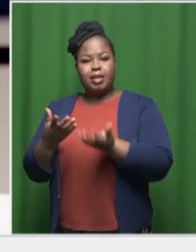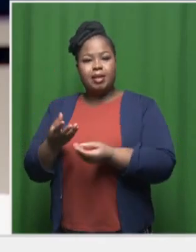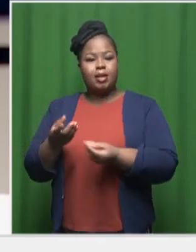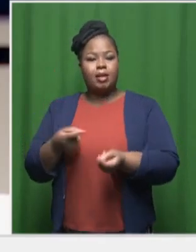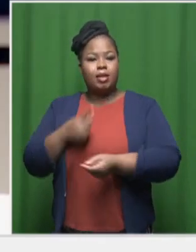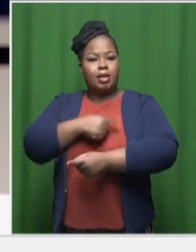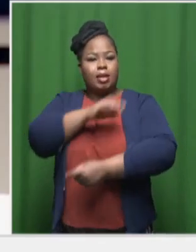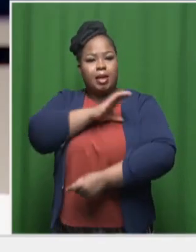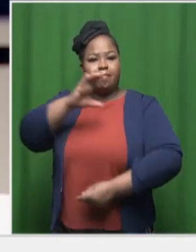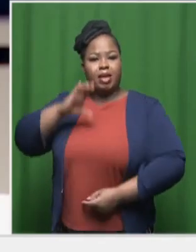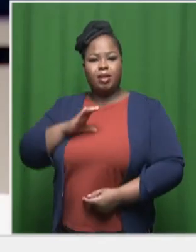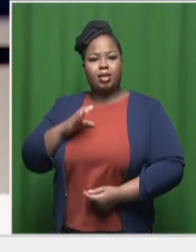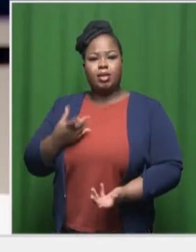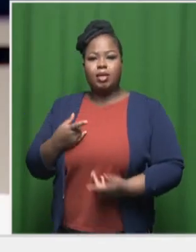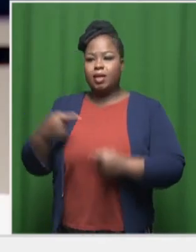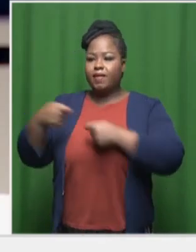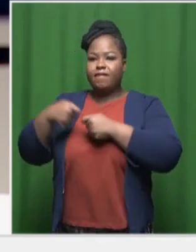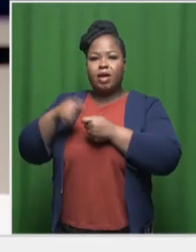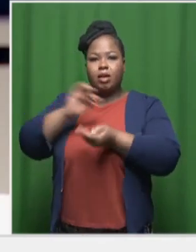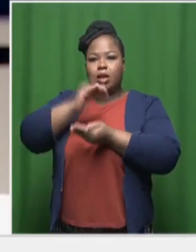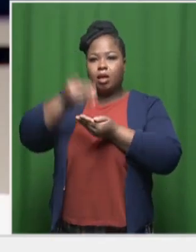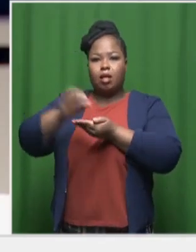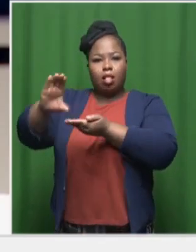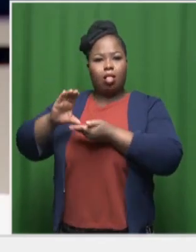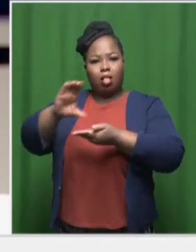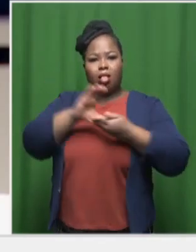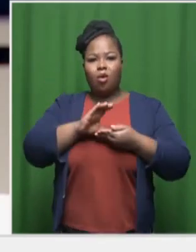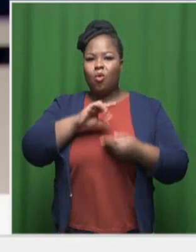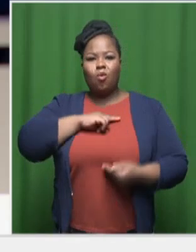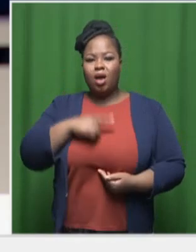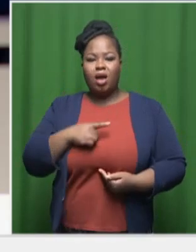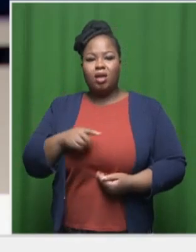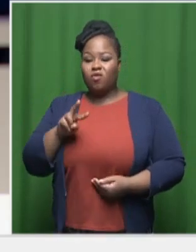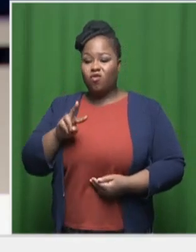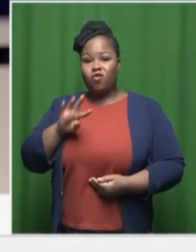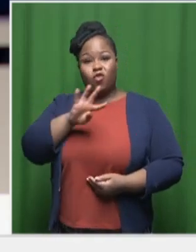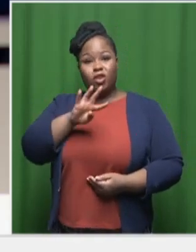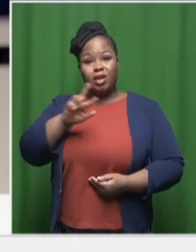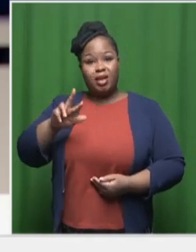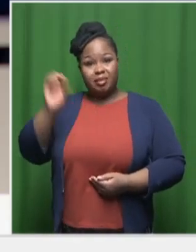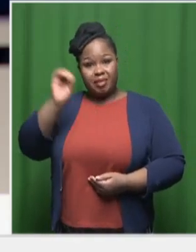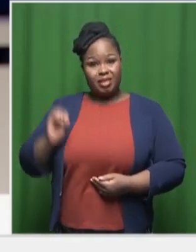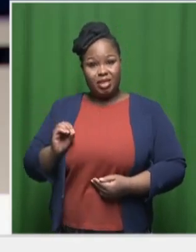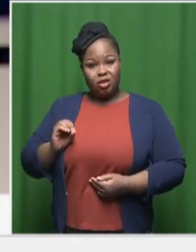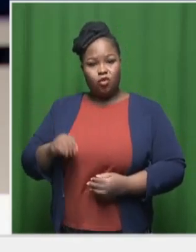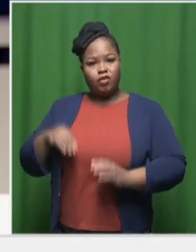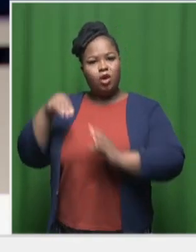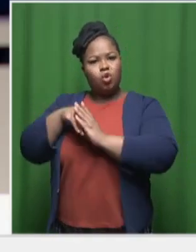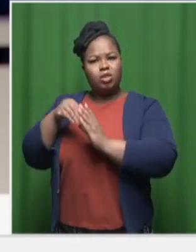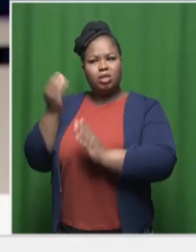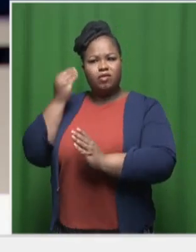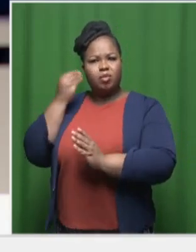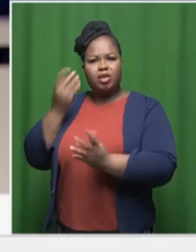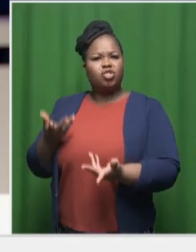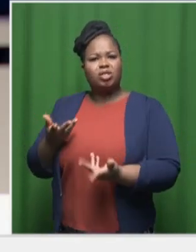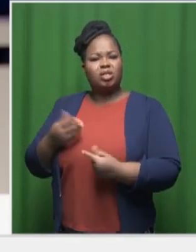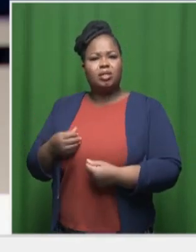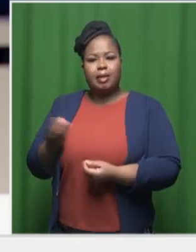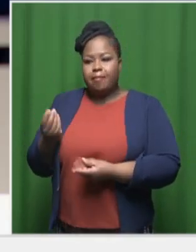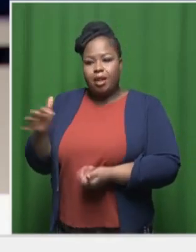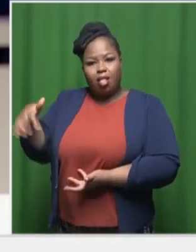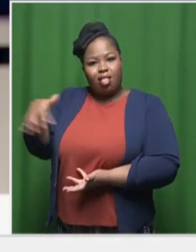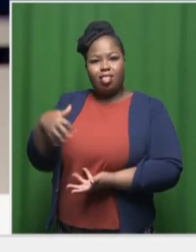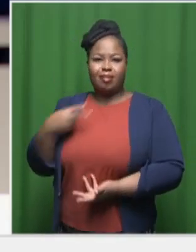mandate. Literally, you cannot monetize 48% of the content. Radio,